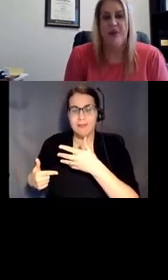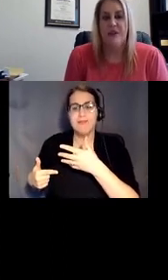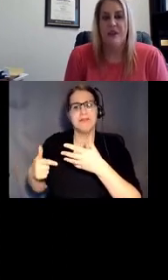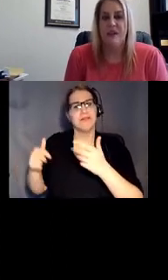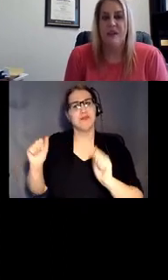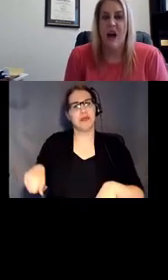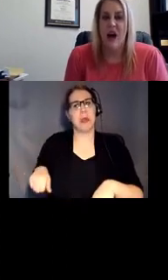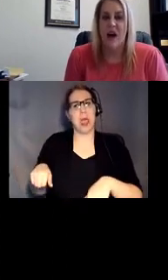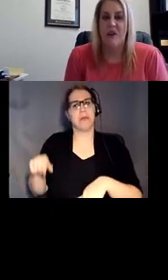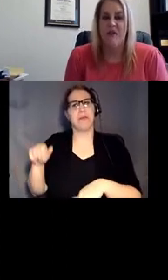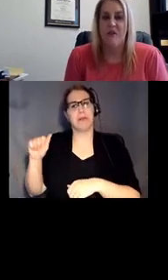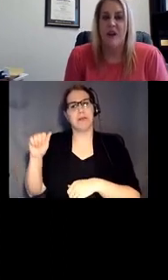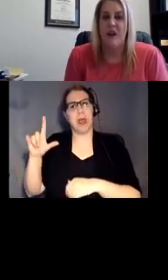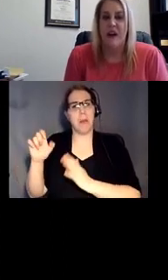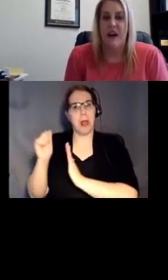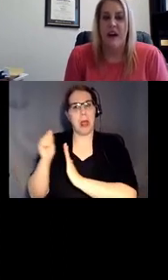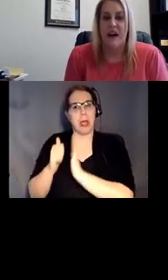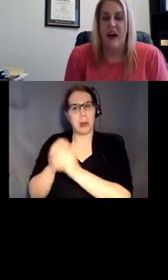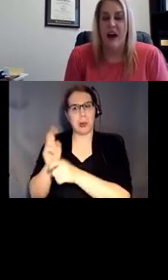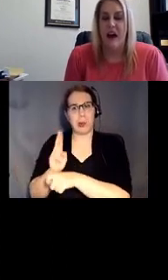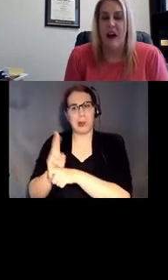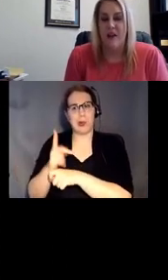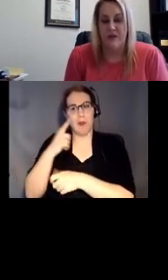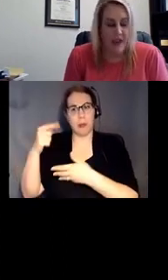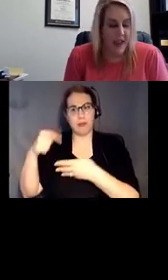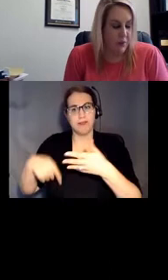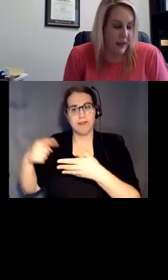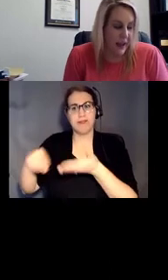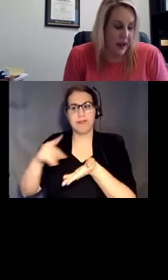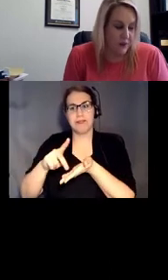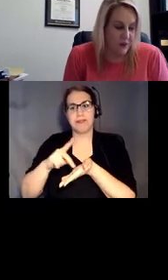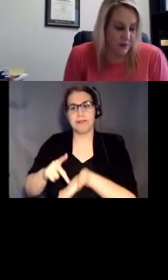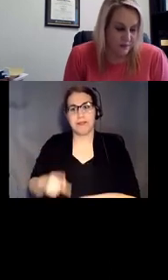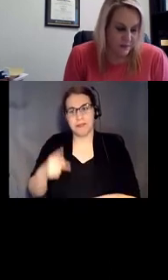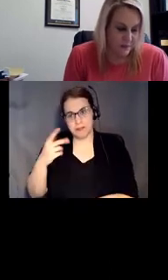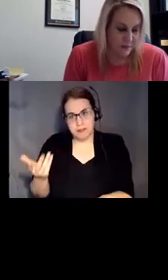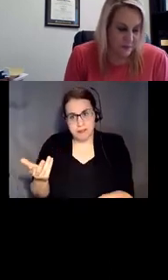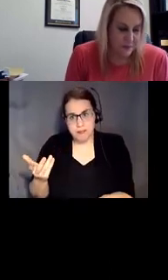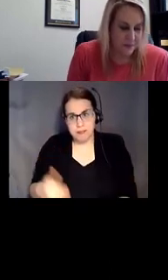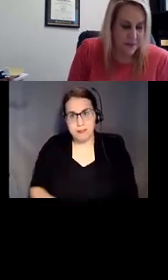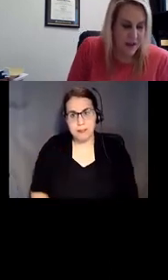appropriate uses of the ABLE account.